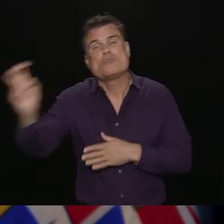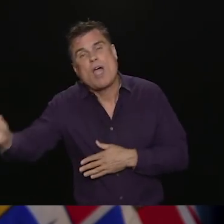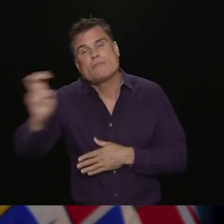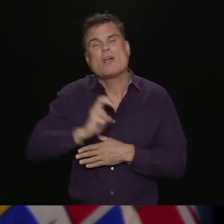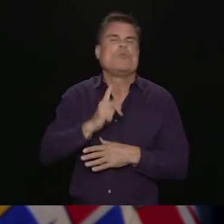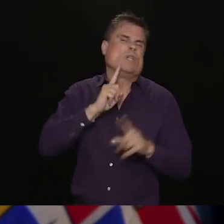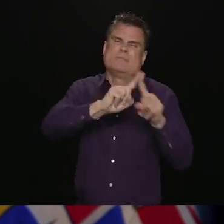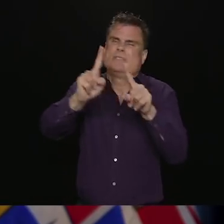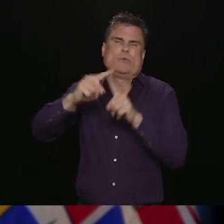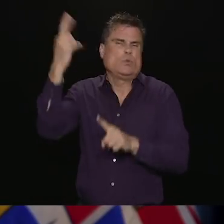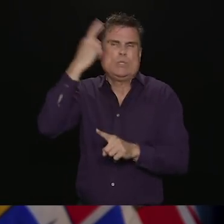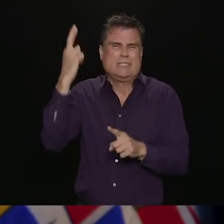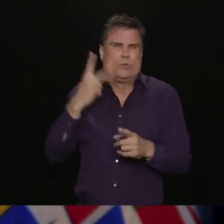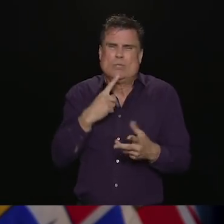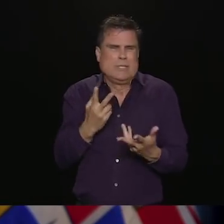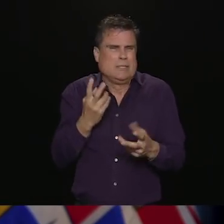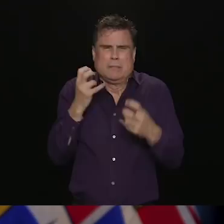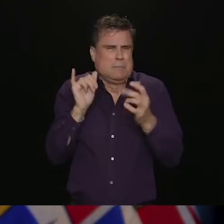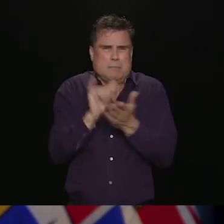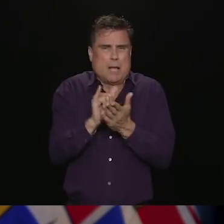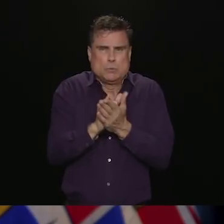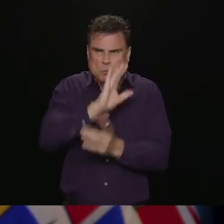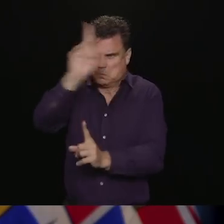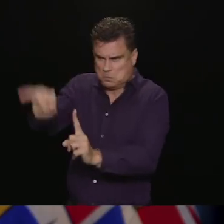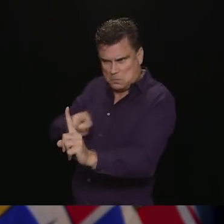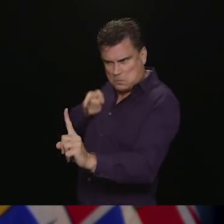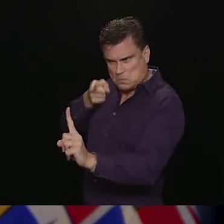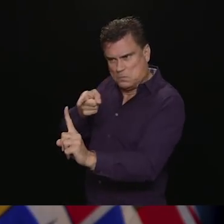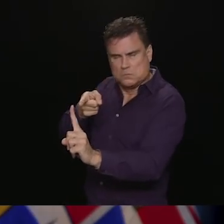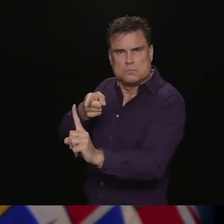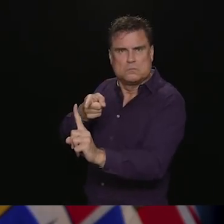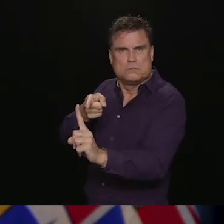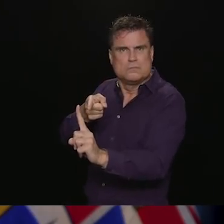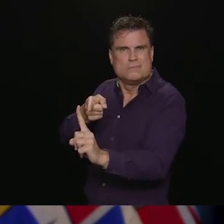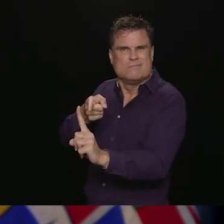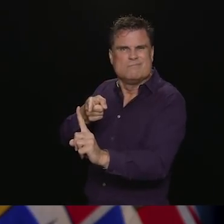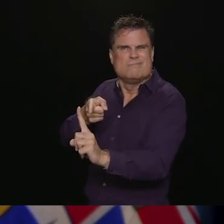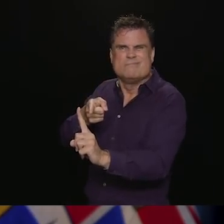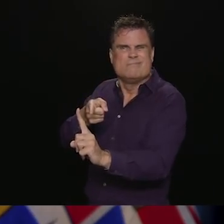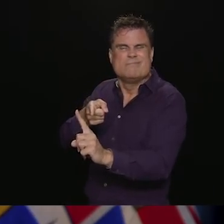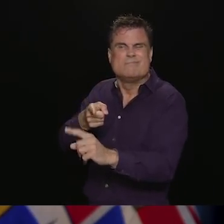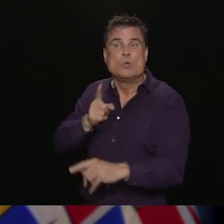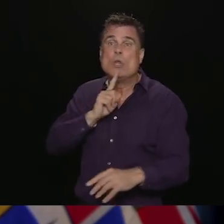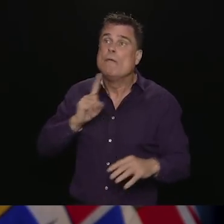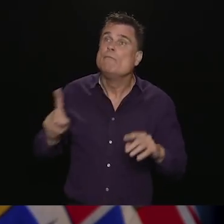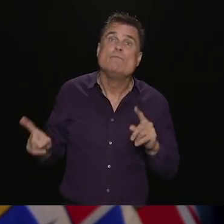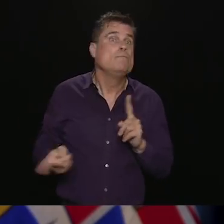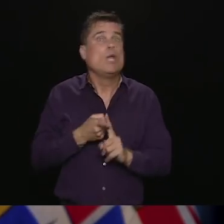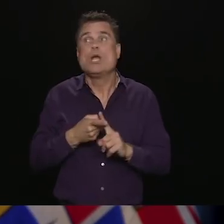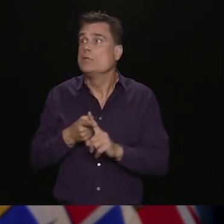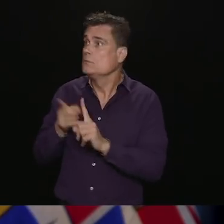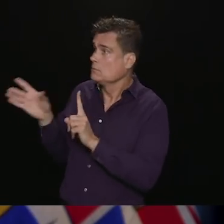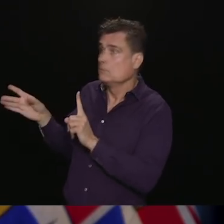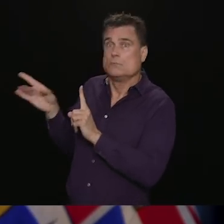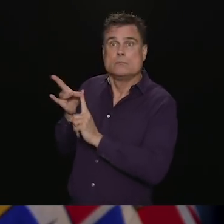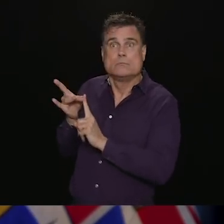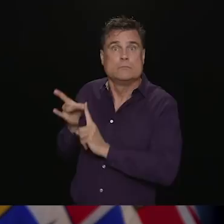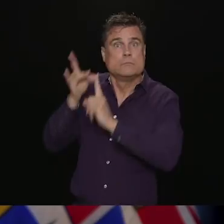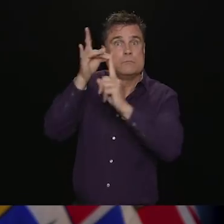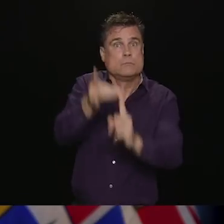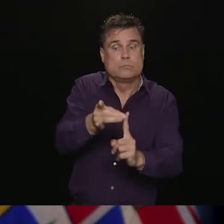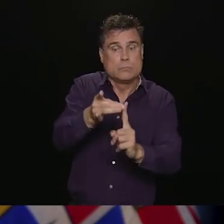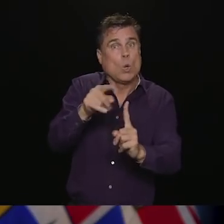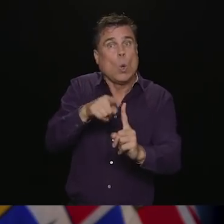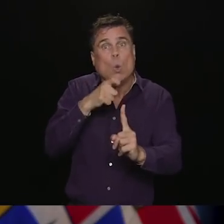index case might have been at that very early phase. But yes, most of the outbreaks in long-term